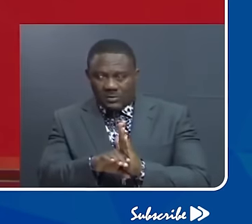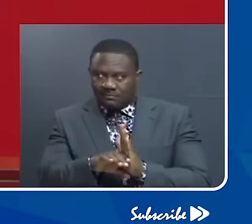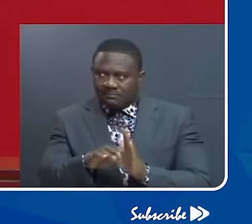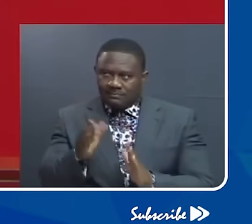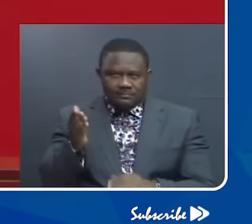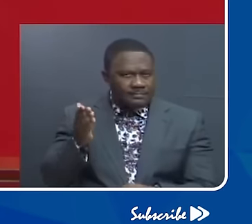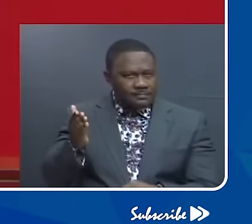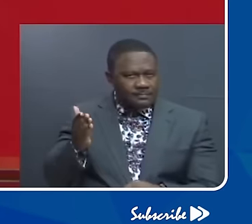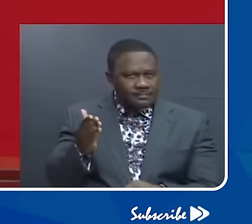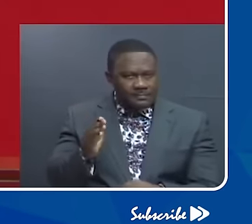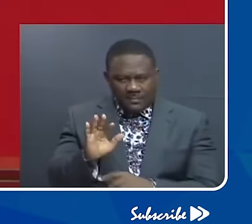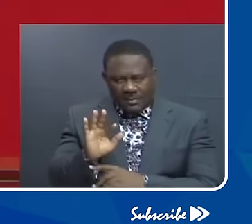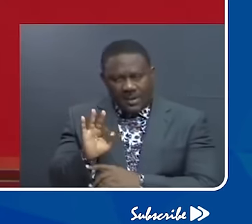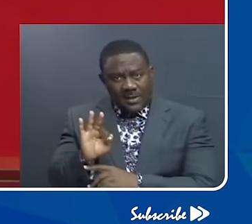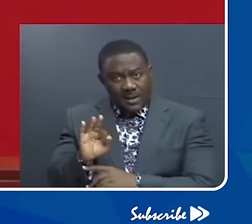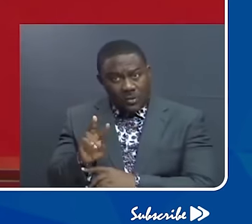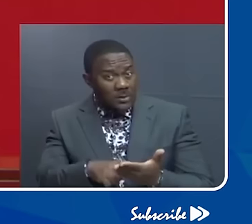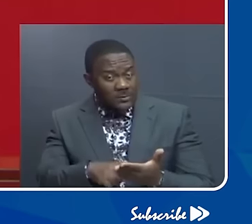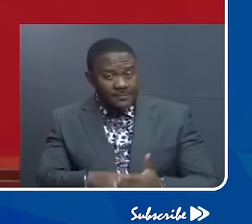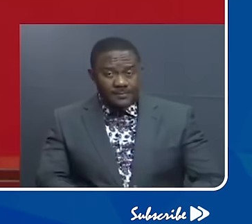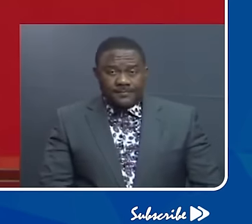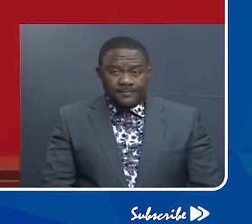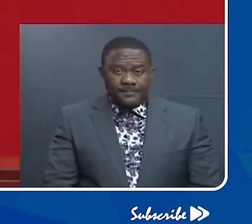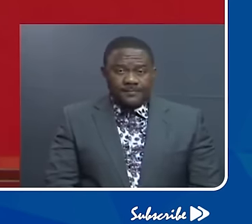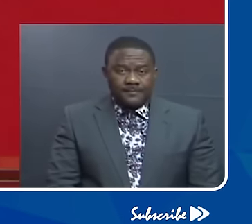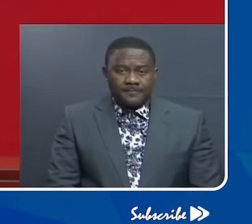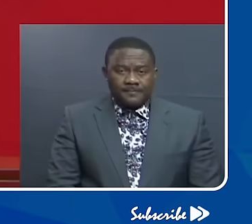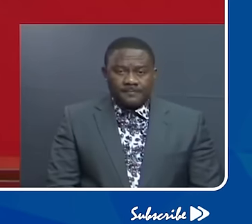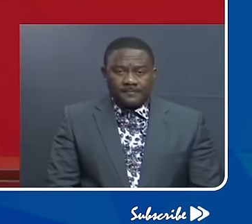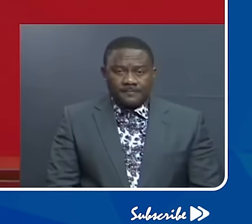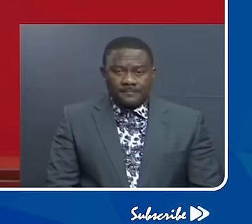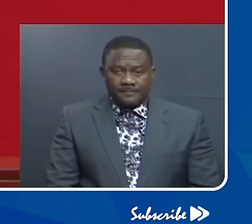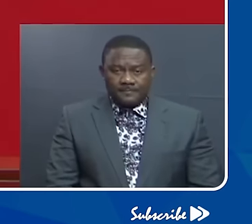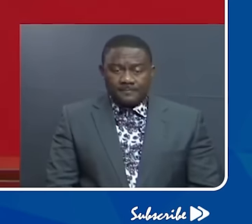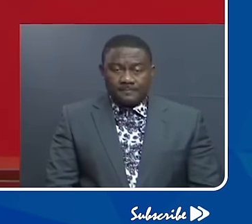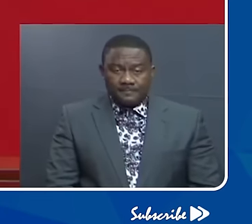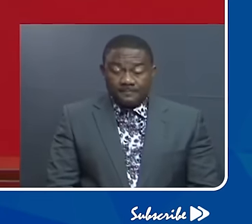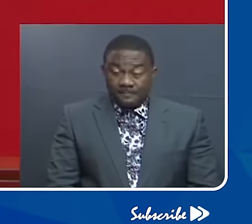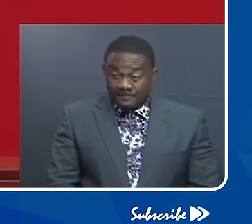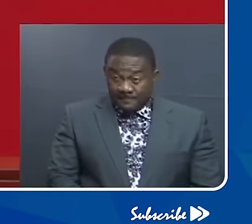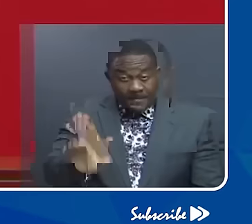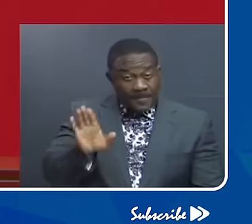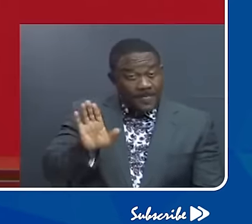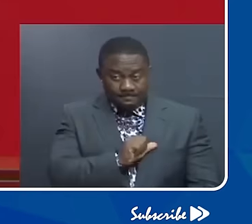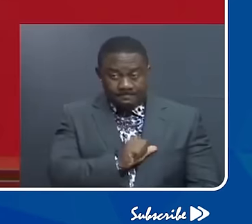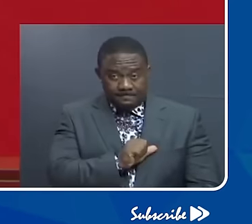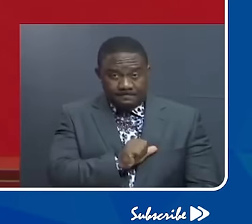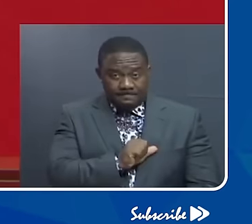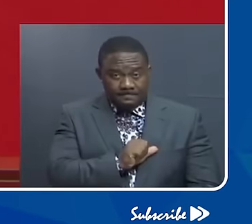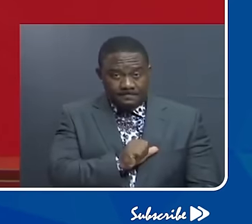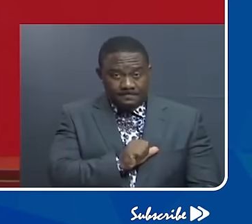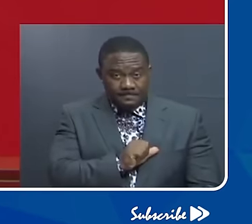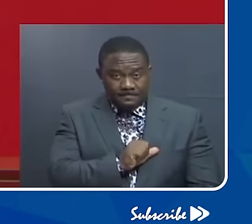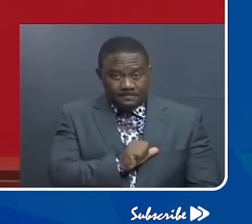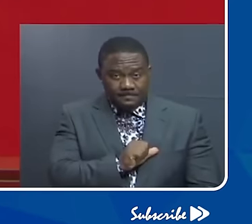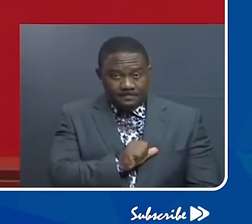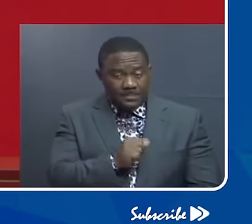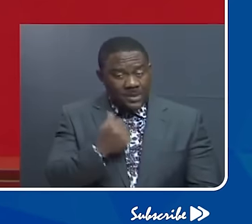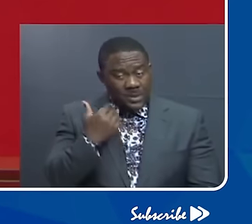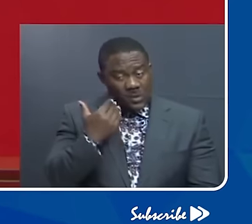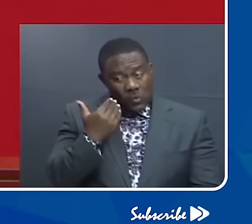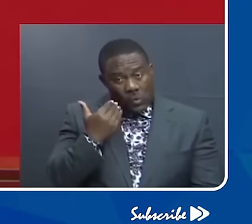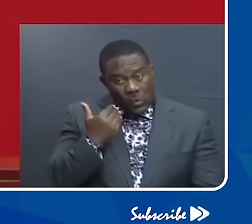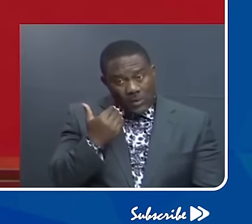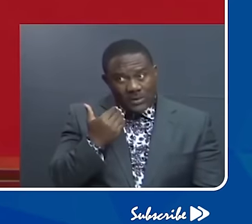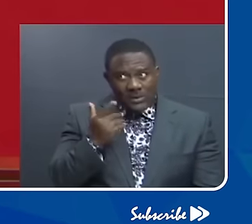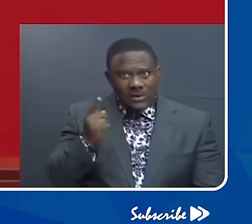Constitution 1992. This pattern has once again been made evident in the President's